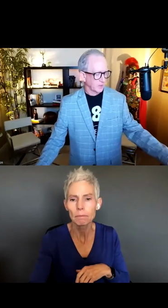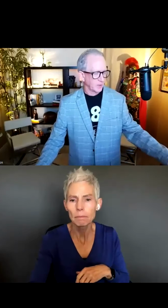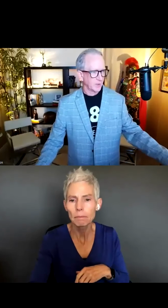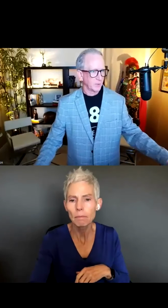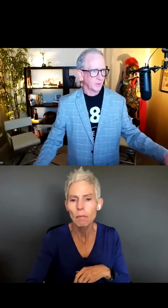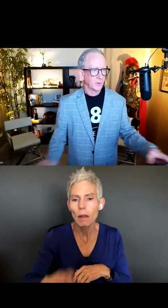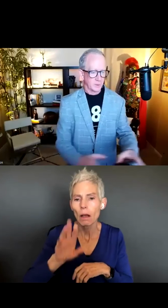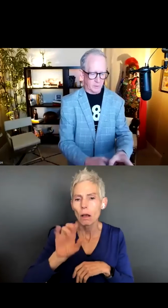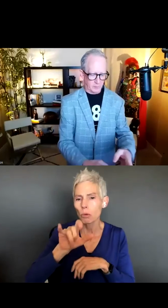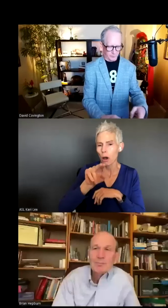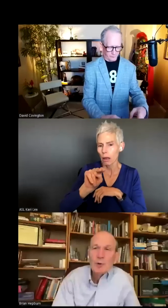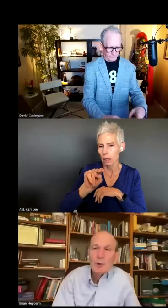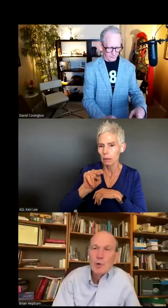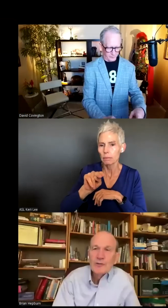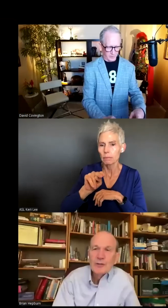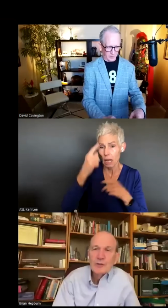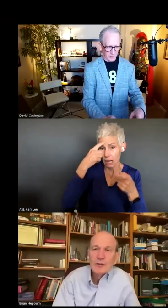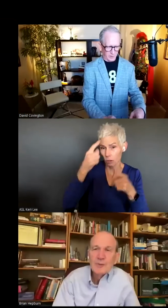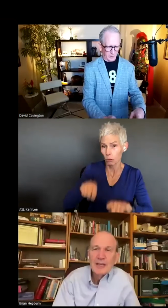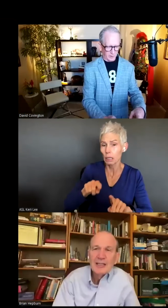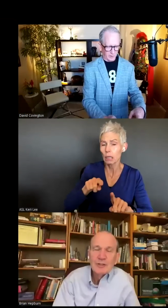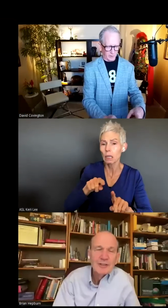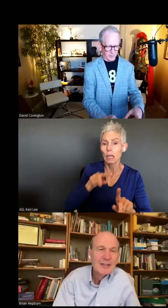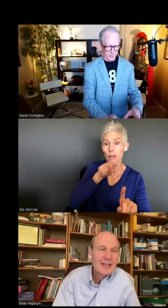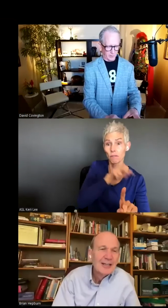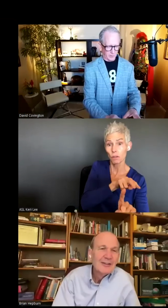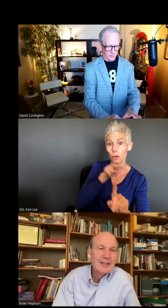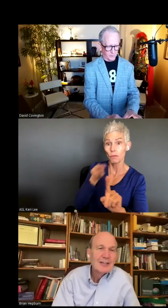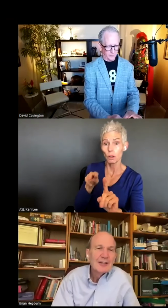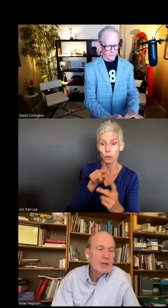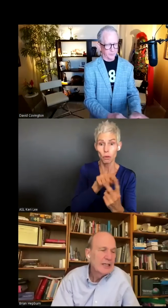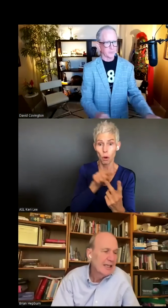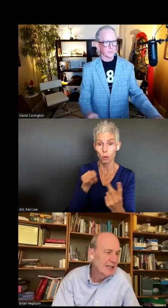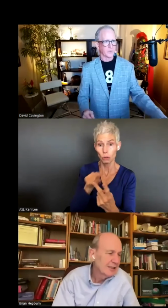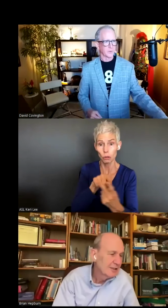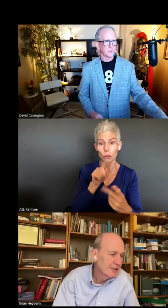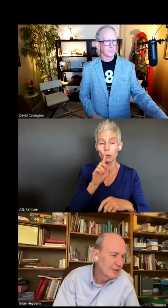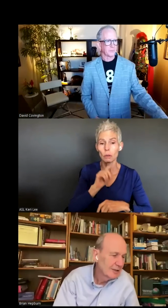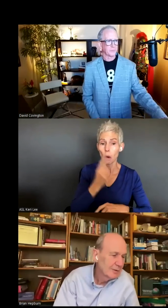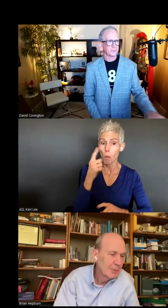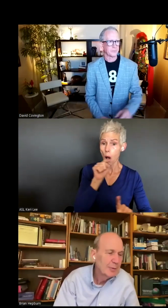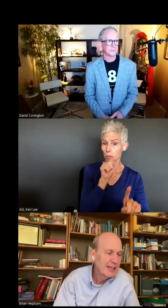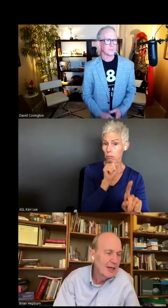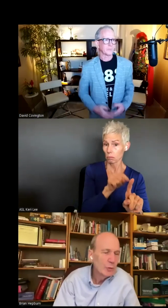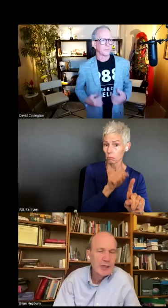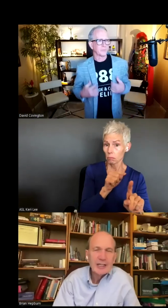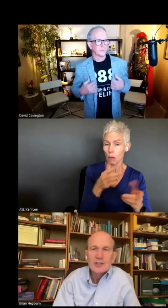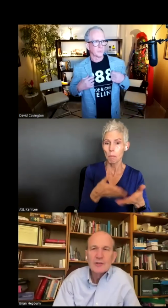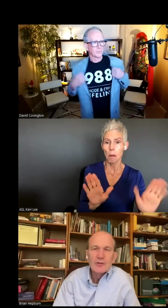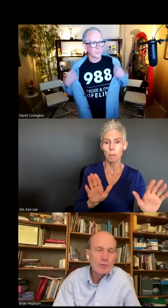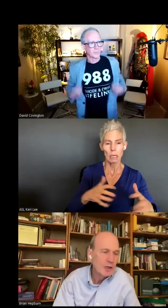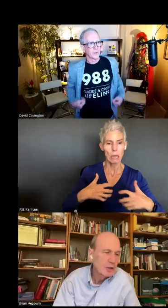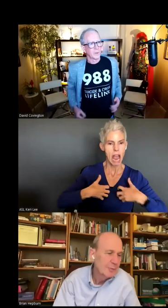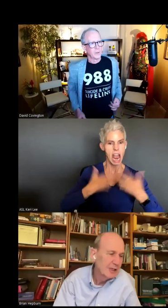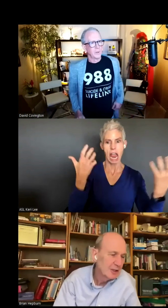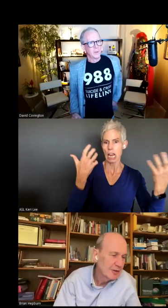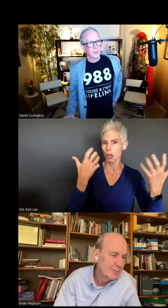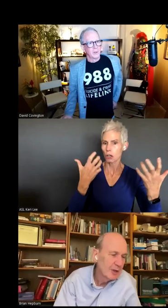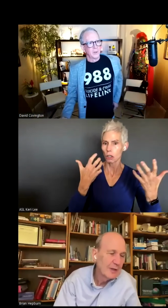that both points that you just made, that on the one hand, the public outrage, the